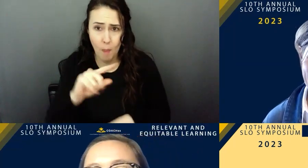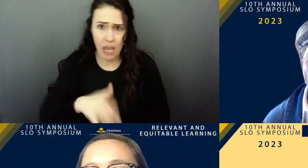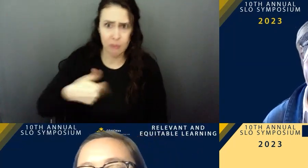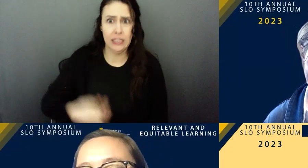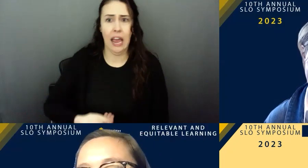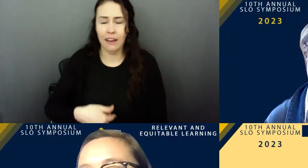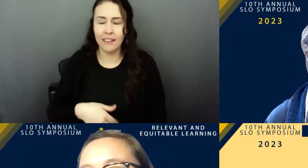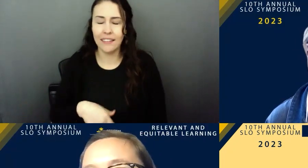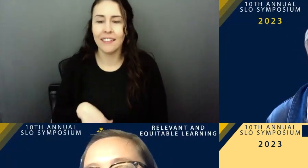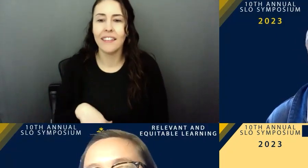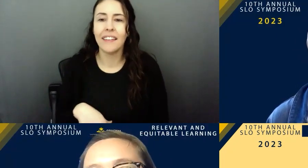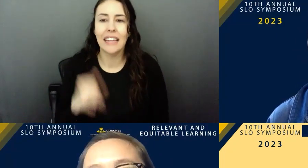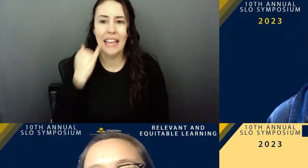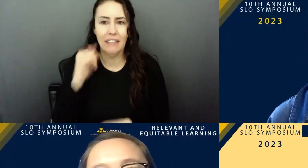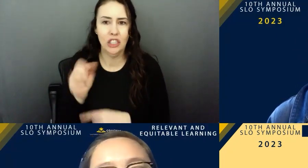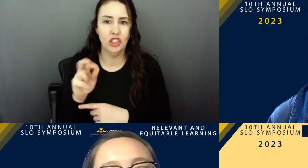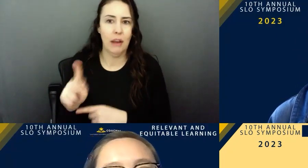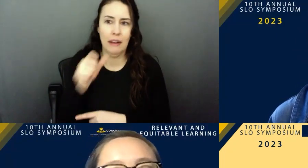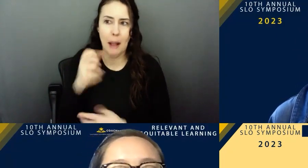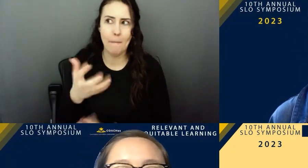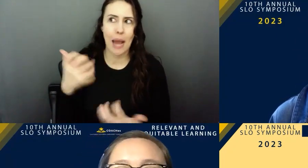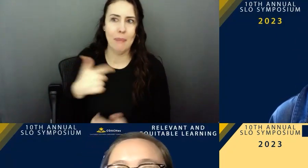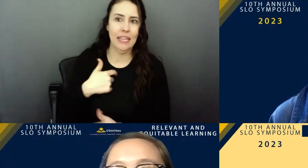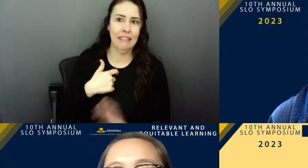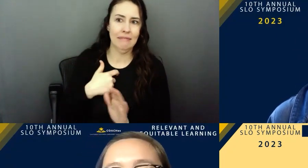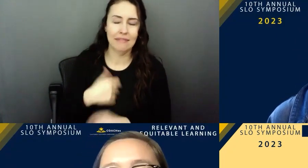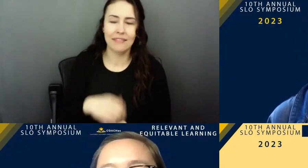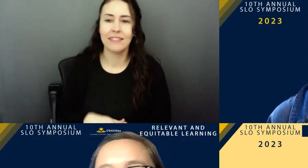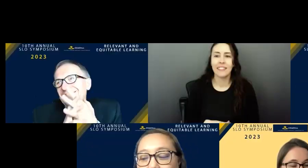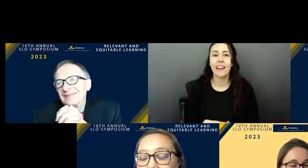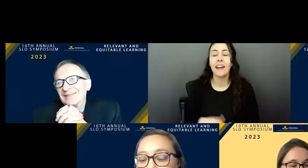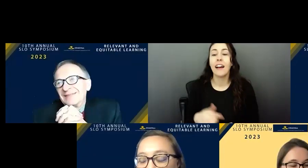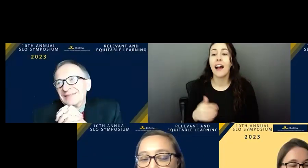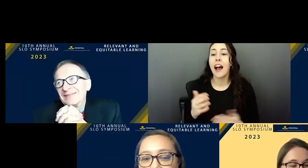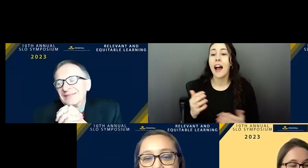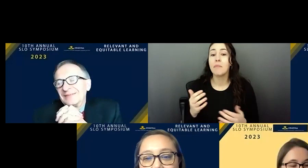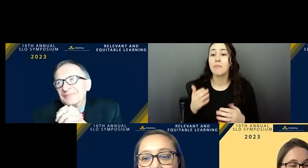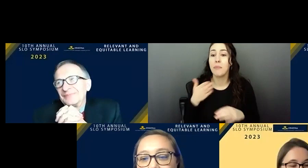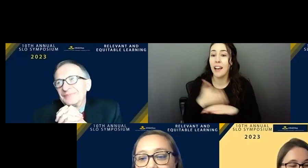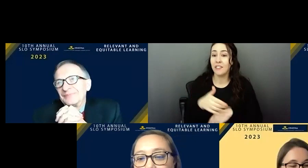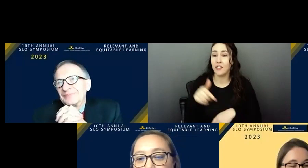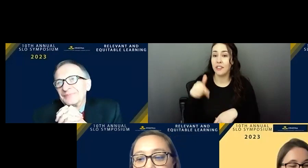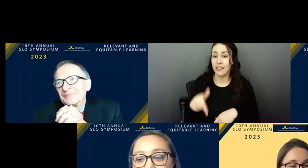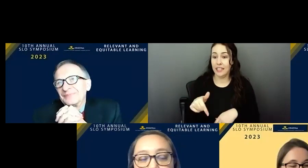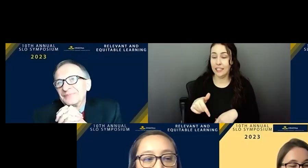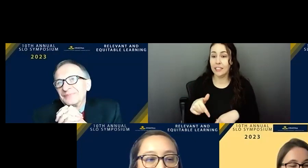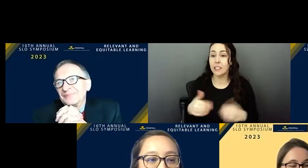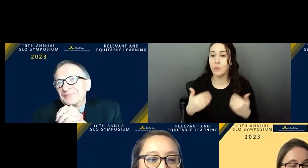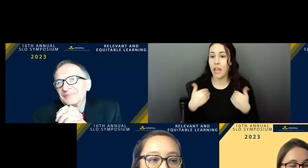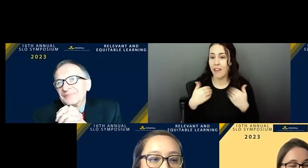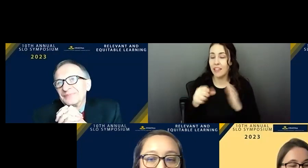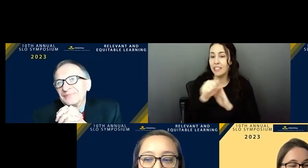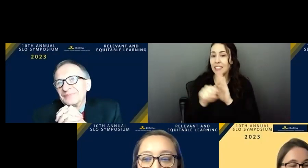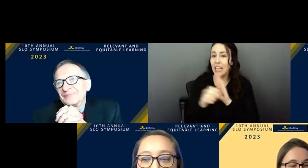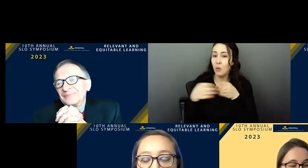as long as Jarek doesn't get mad at me. We're after this, we have the statewide